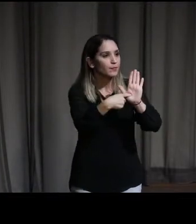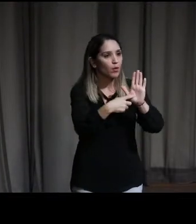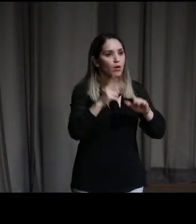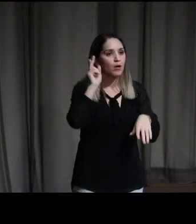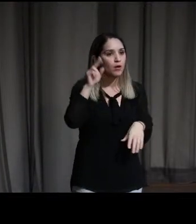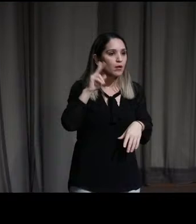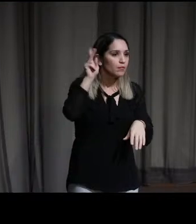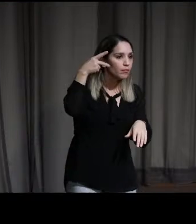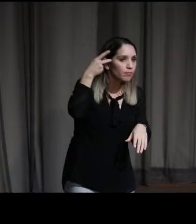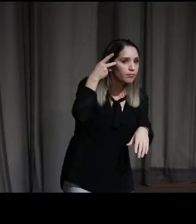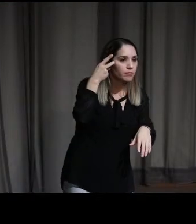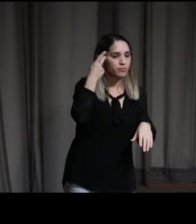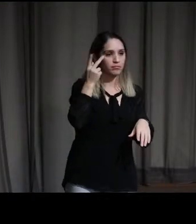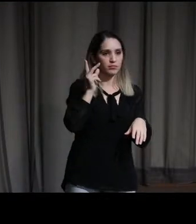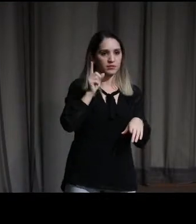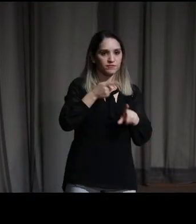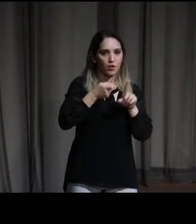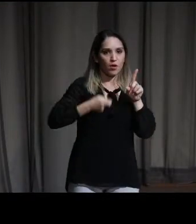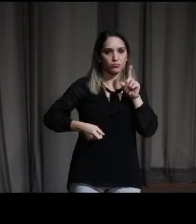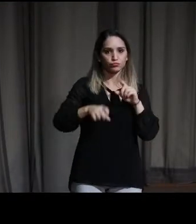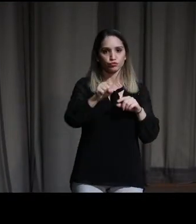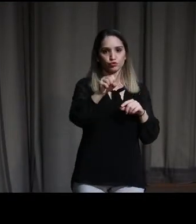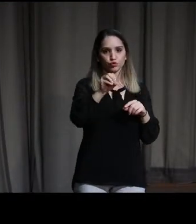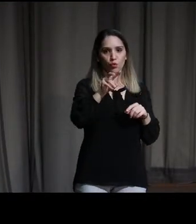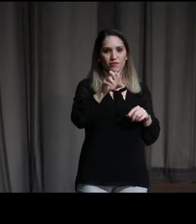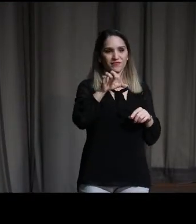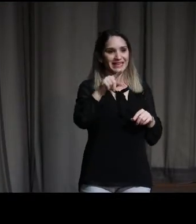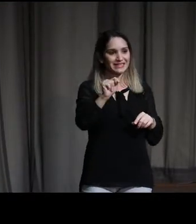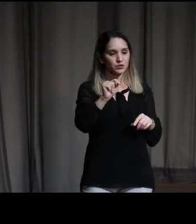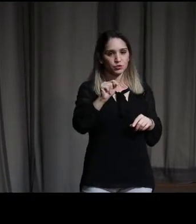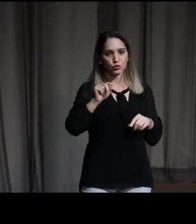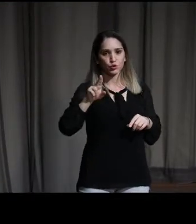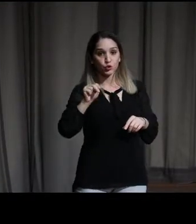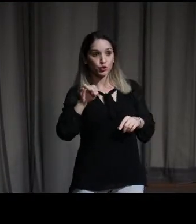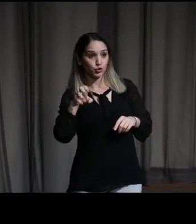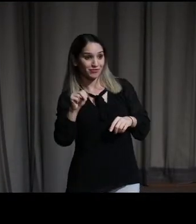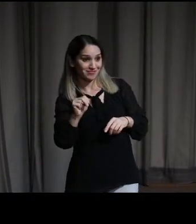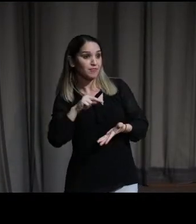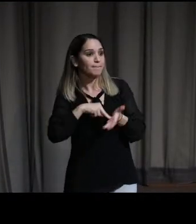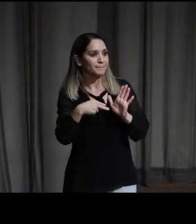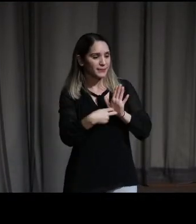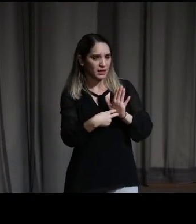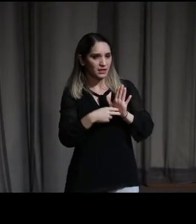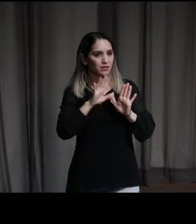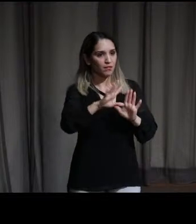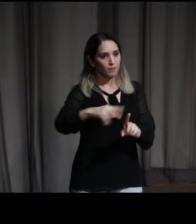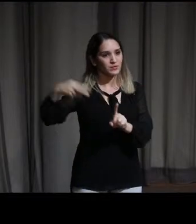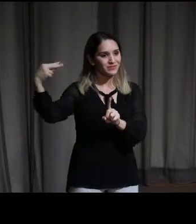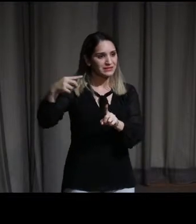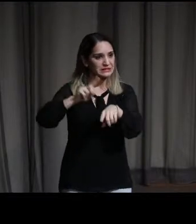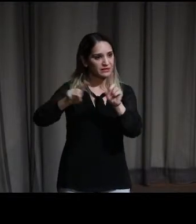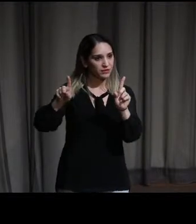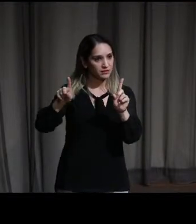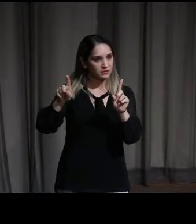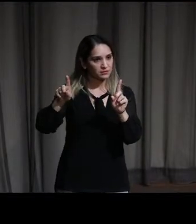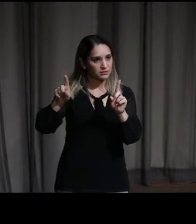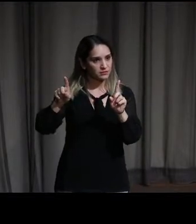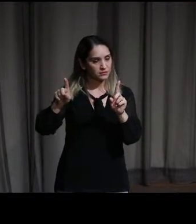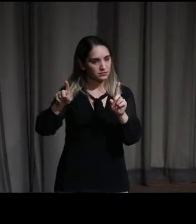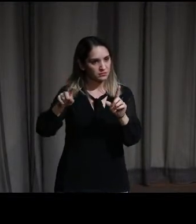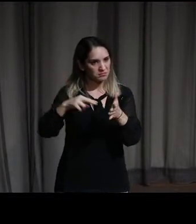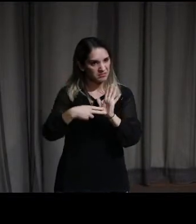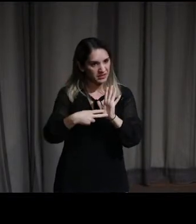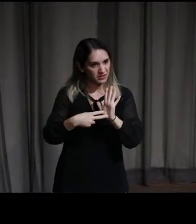Soviet Union under Stalinism, this formula may seem liberatory because it's not dictating aesthetics. It's not saying your art has